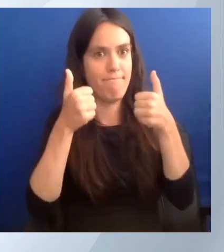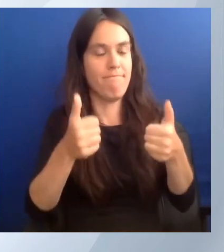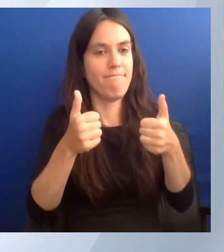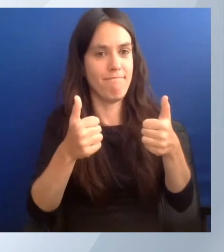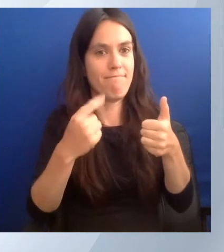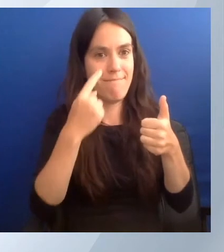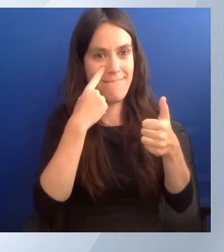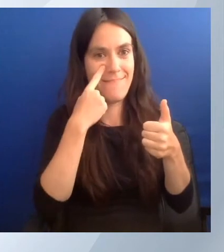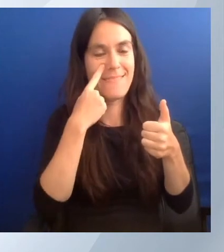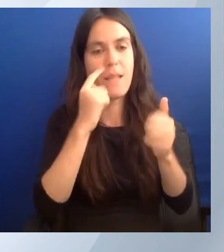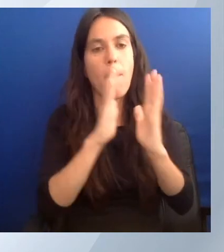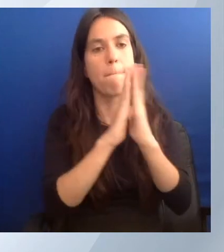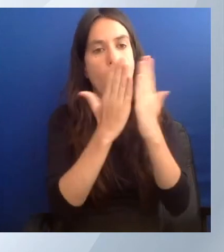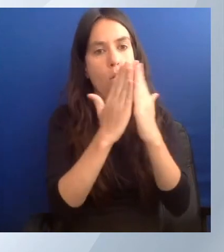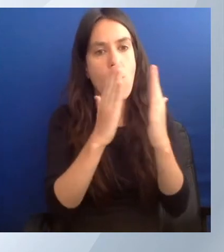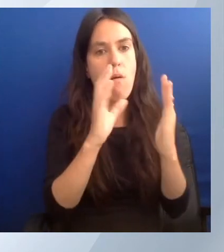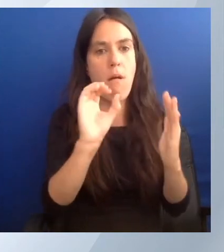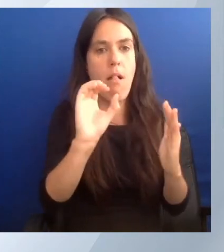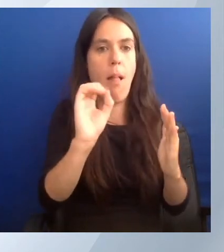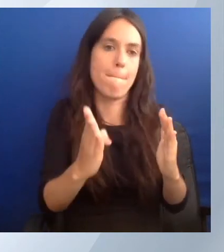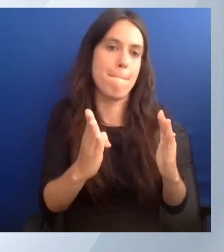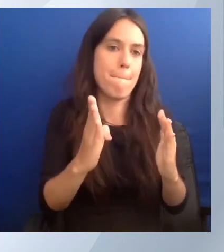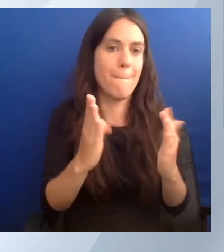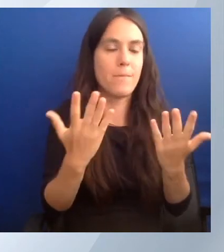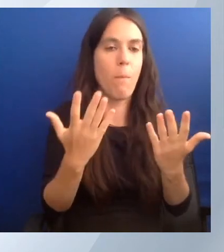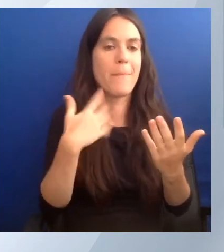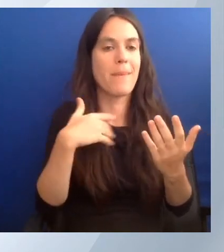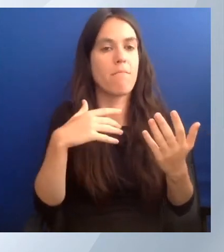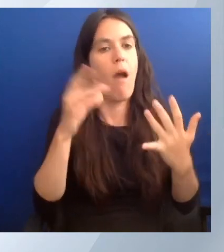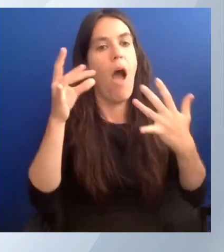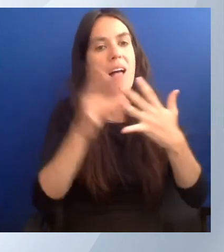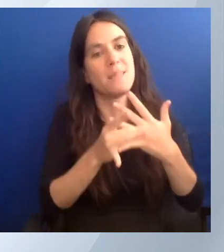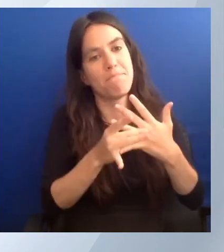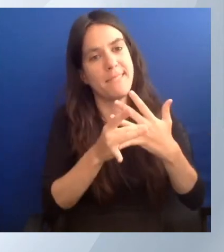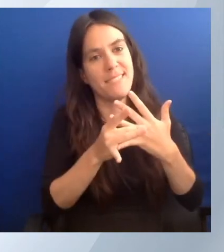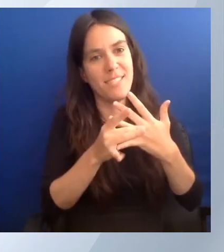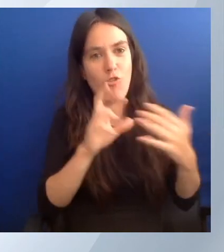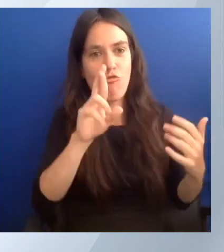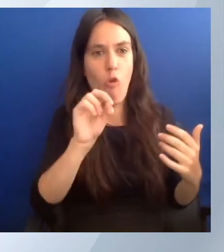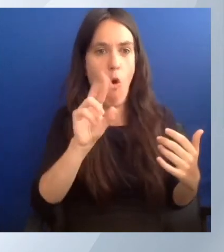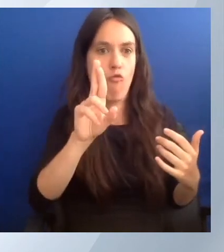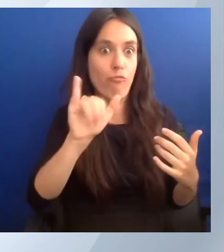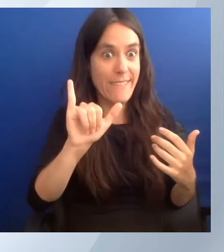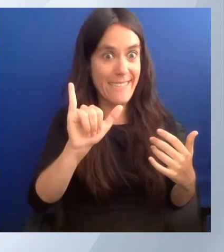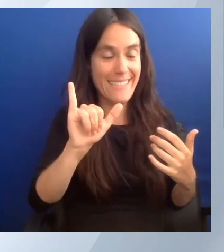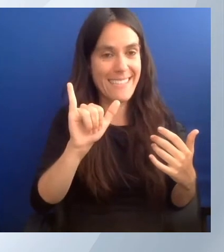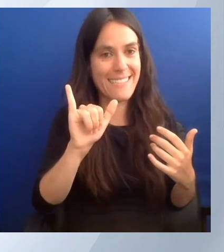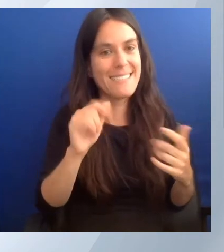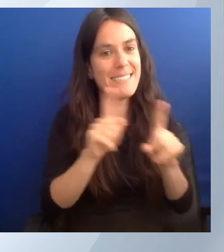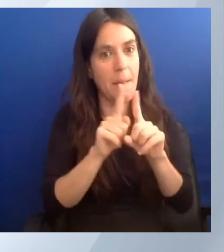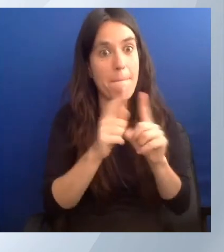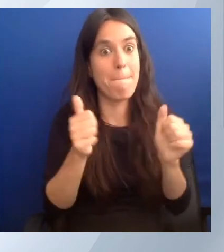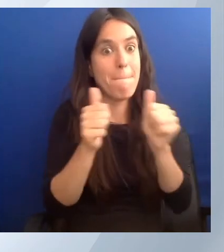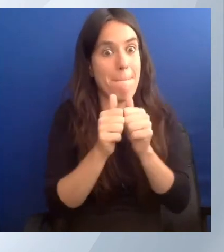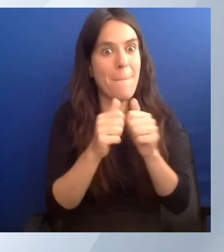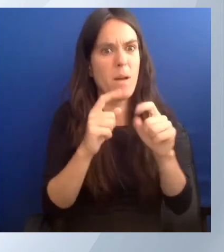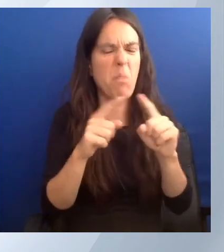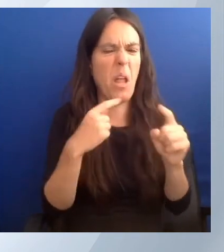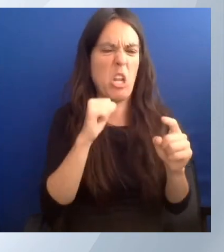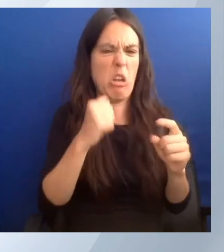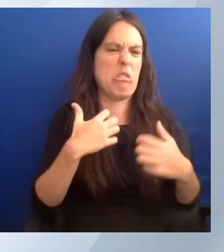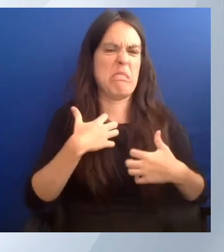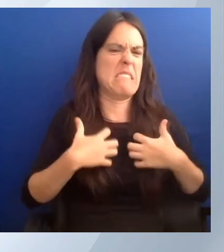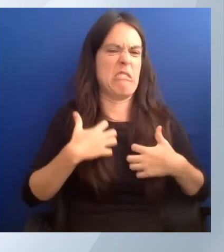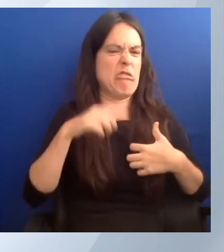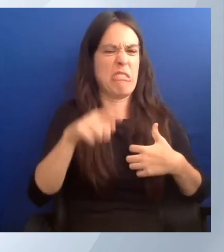book club. Now, Amy has a husband, Rory. He's with Amy on the TARDIS, but Rory's not interested in 40s crime